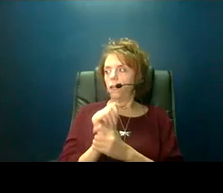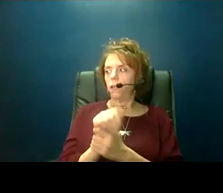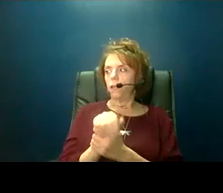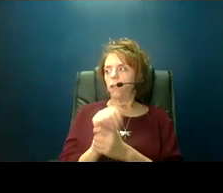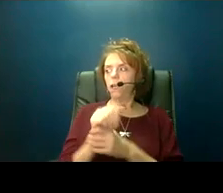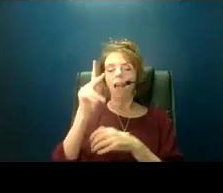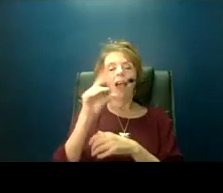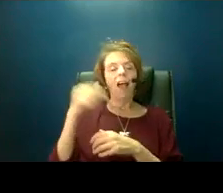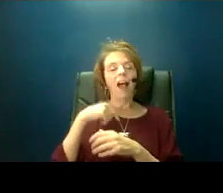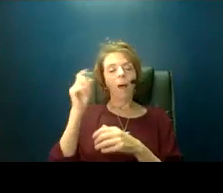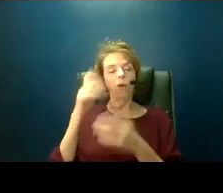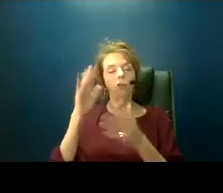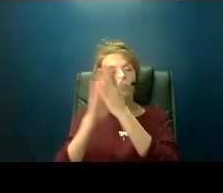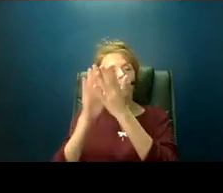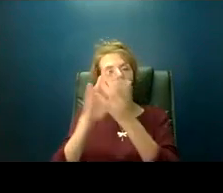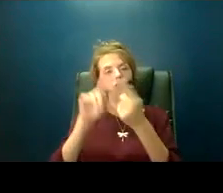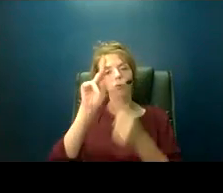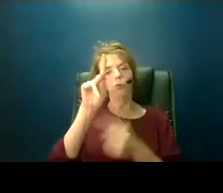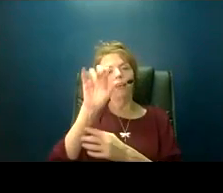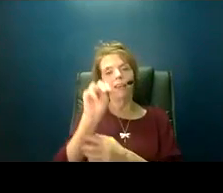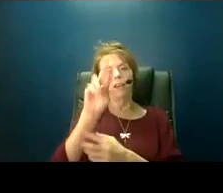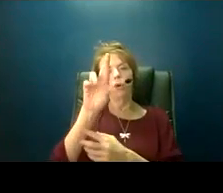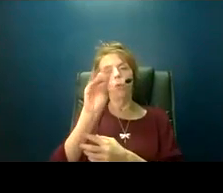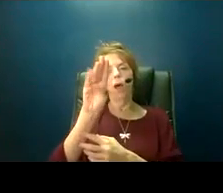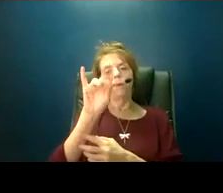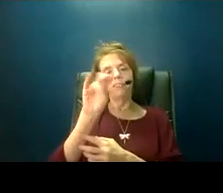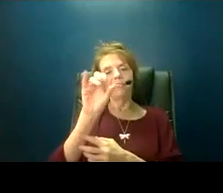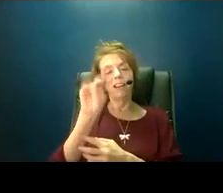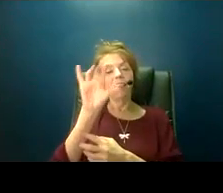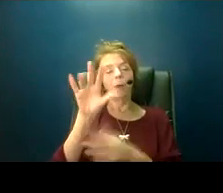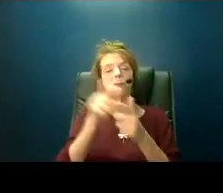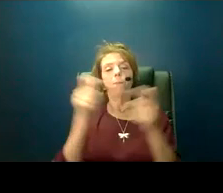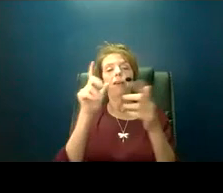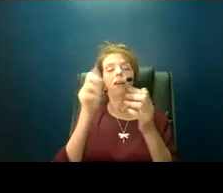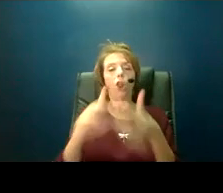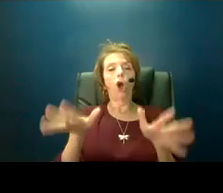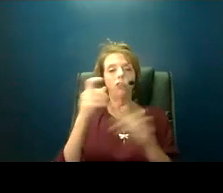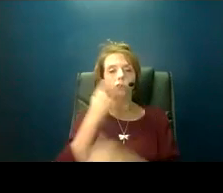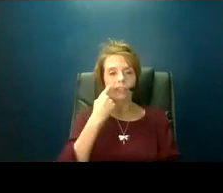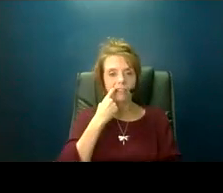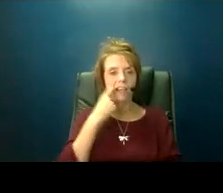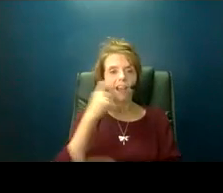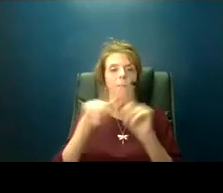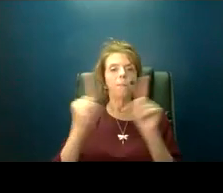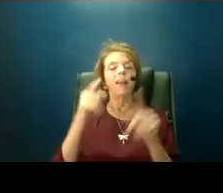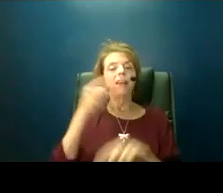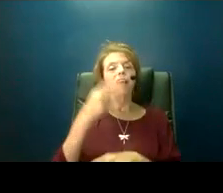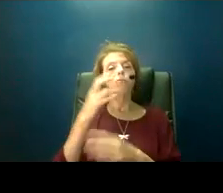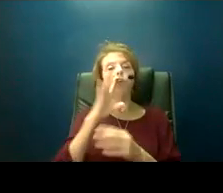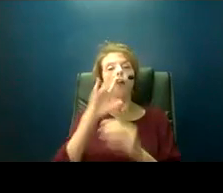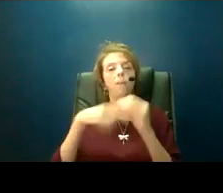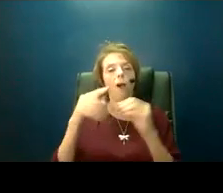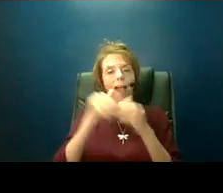I guess a shout out to Ken Robinson. So that was a big loss recently, but he was talking about how